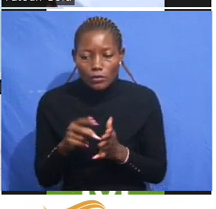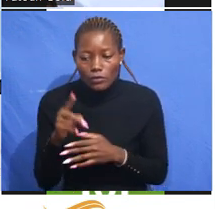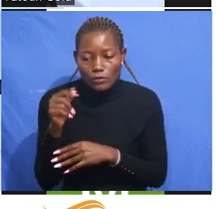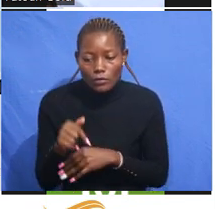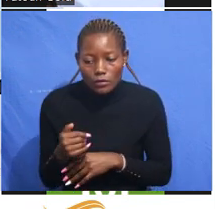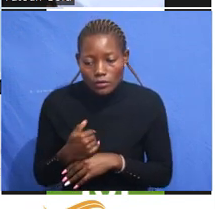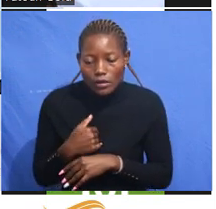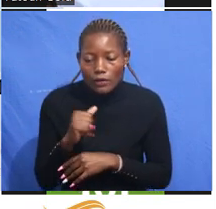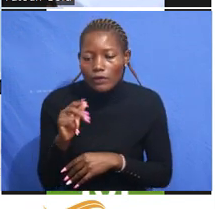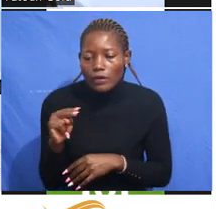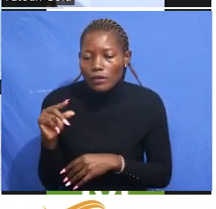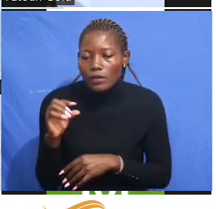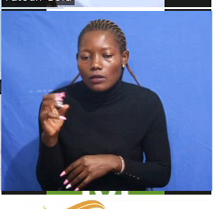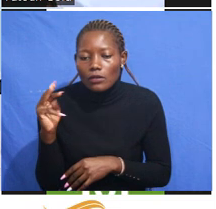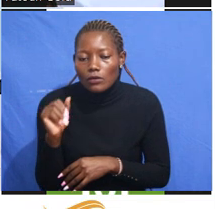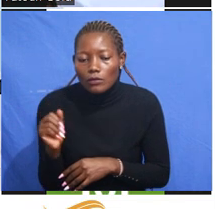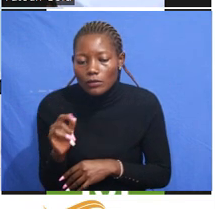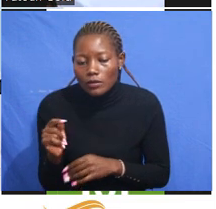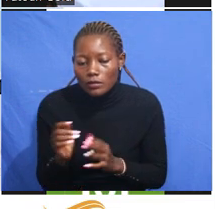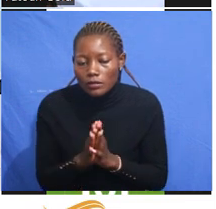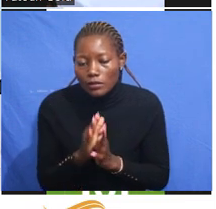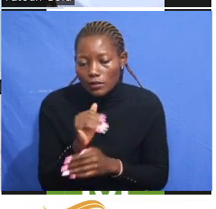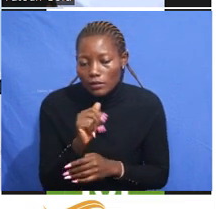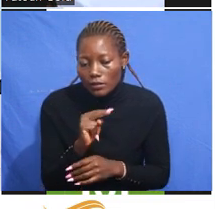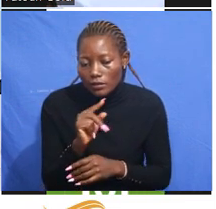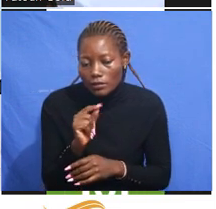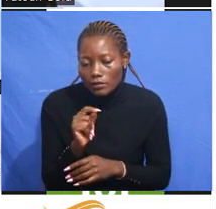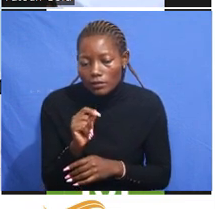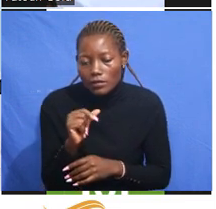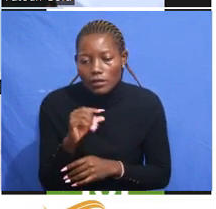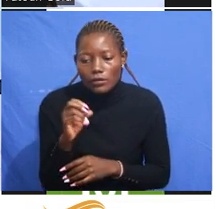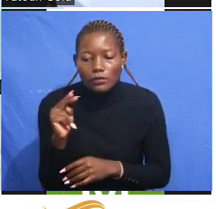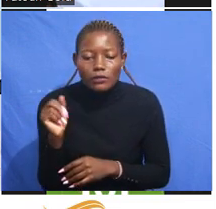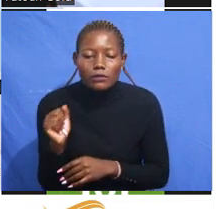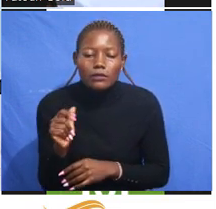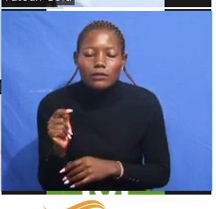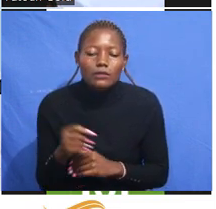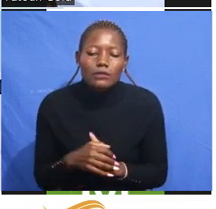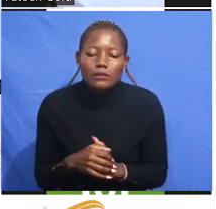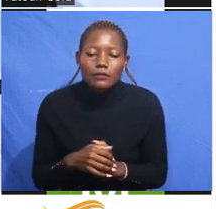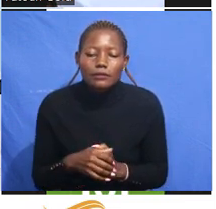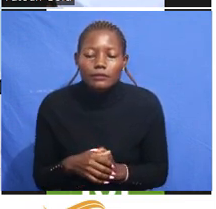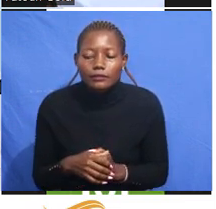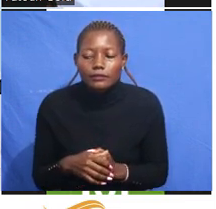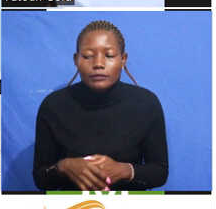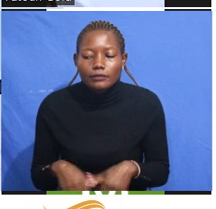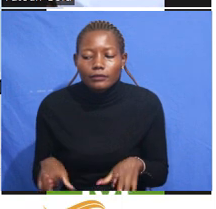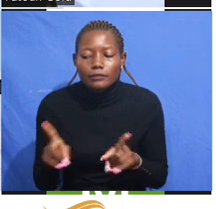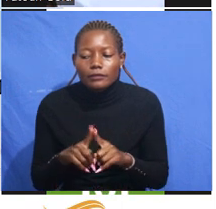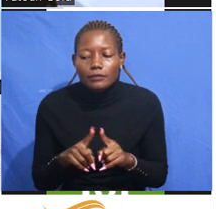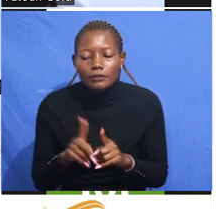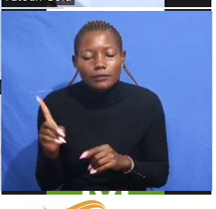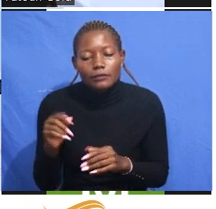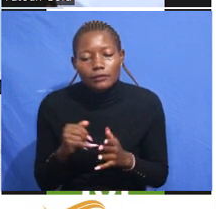have an antagonist. You want stability. So you must have a synergist and you must have a fixator. It's again another very